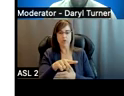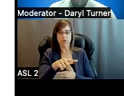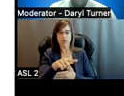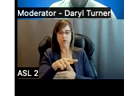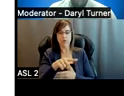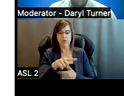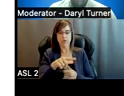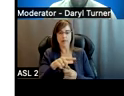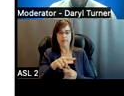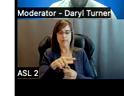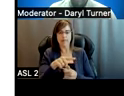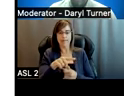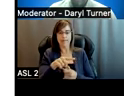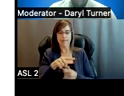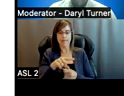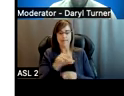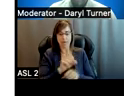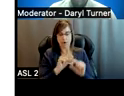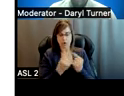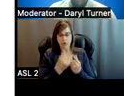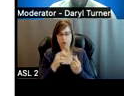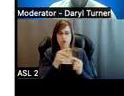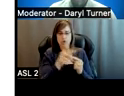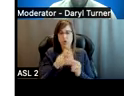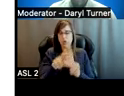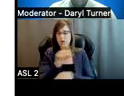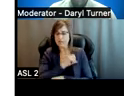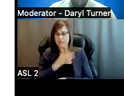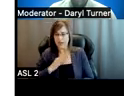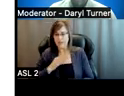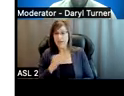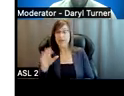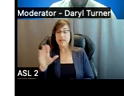committees and working groups, either she or her staff, and they do